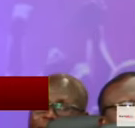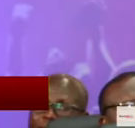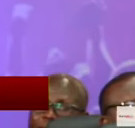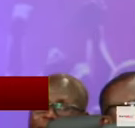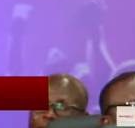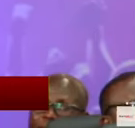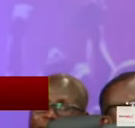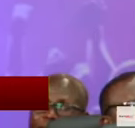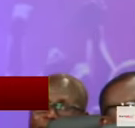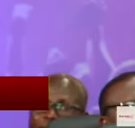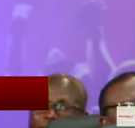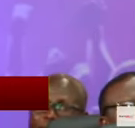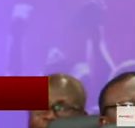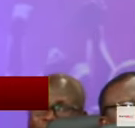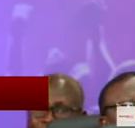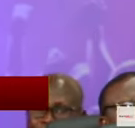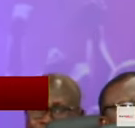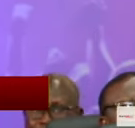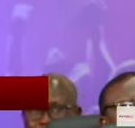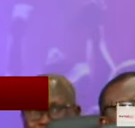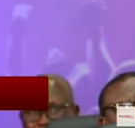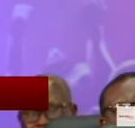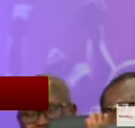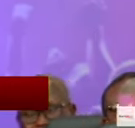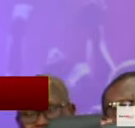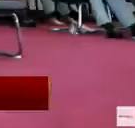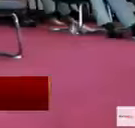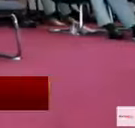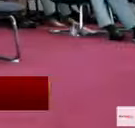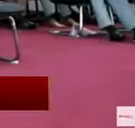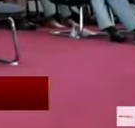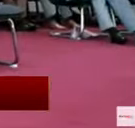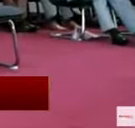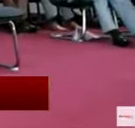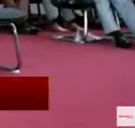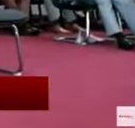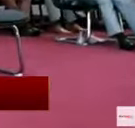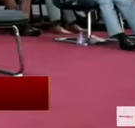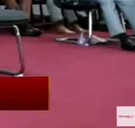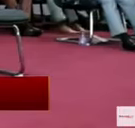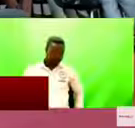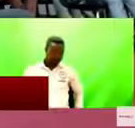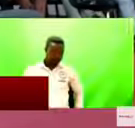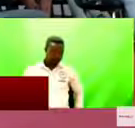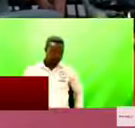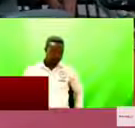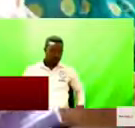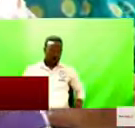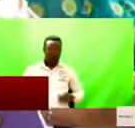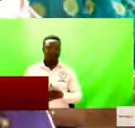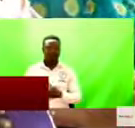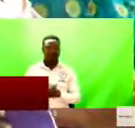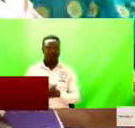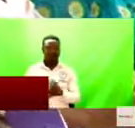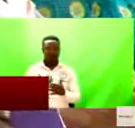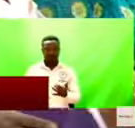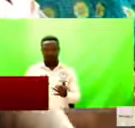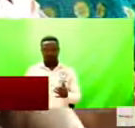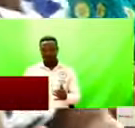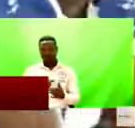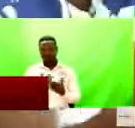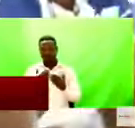of God, Apostle Eric Nyamiche, together with his wife, Mama Mary. Shall we? Mama Mary, we didn't see